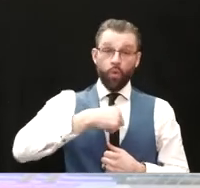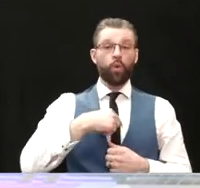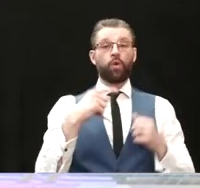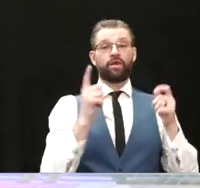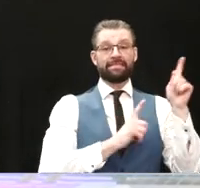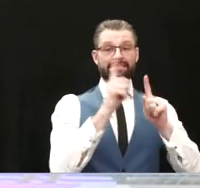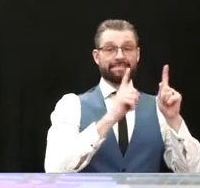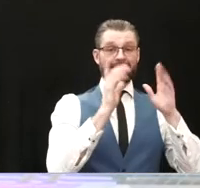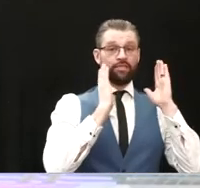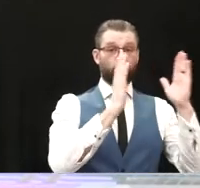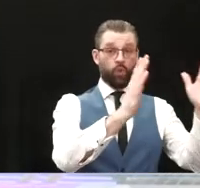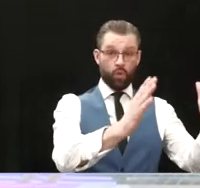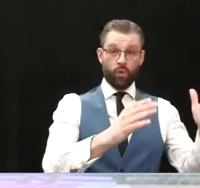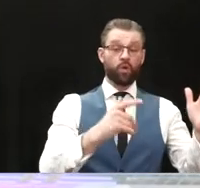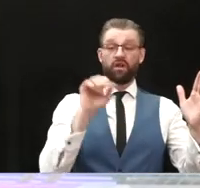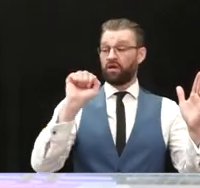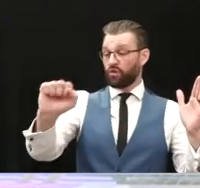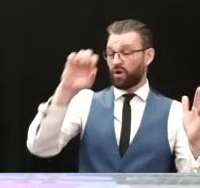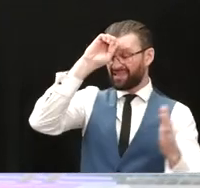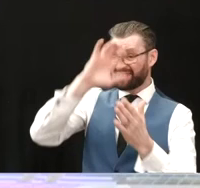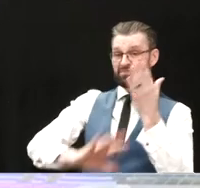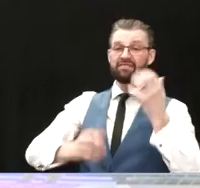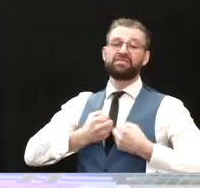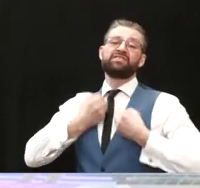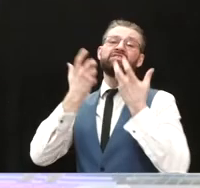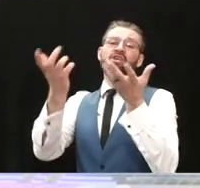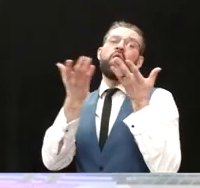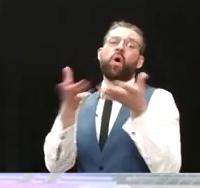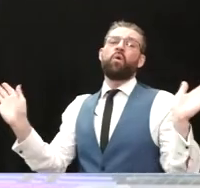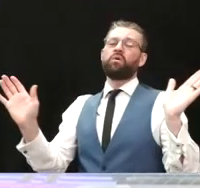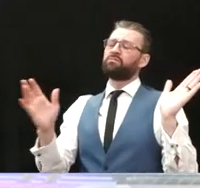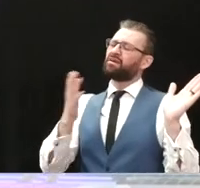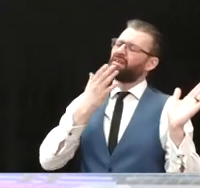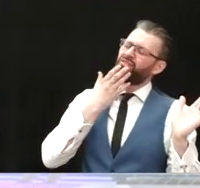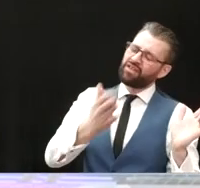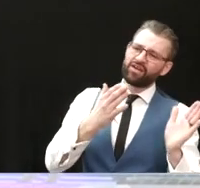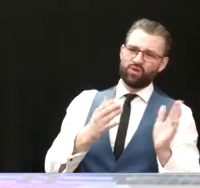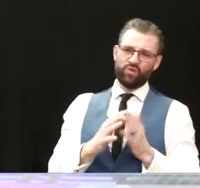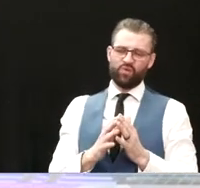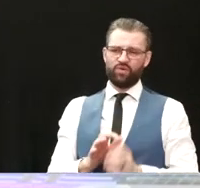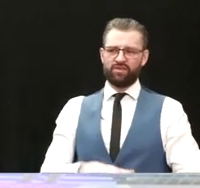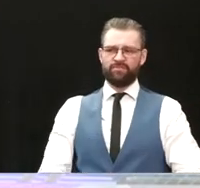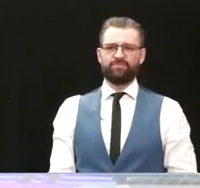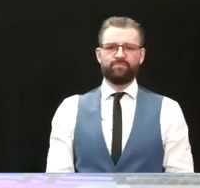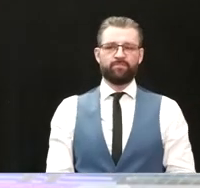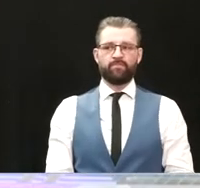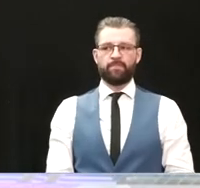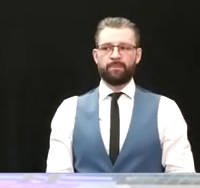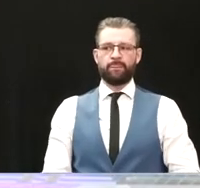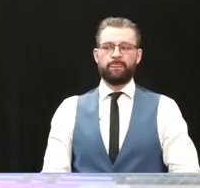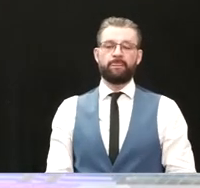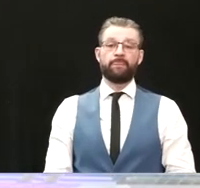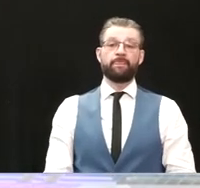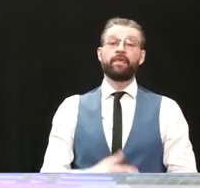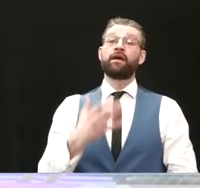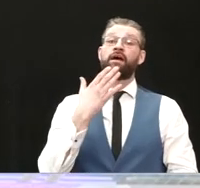to everyone who shared so openly your experiences, to Eric and to Steve. I'd like to thank